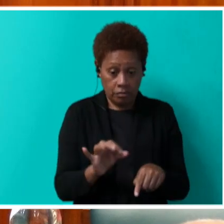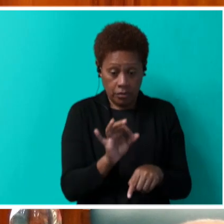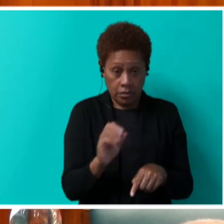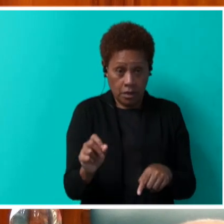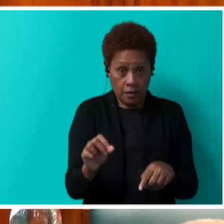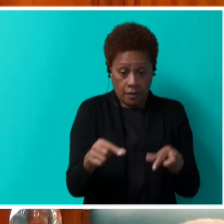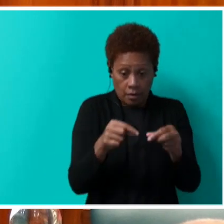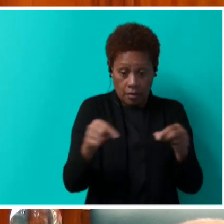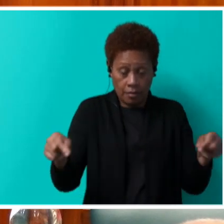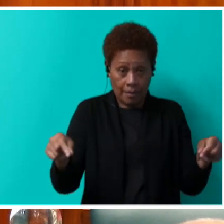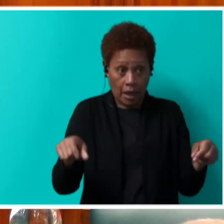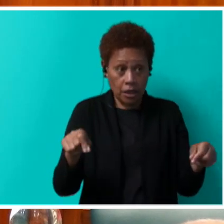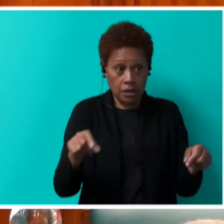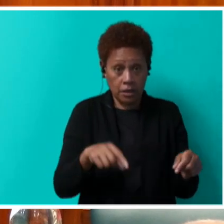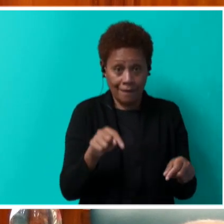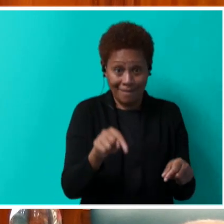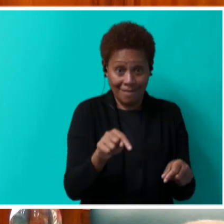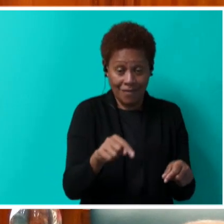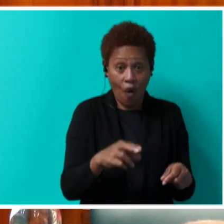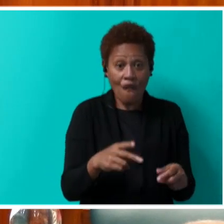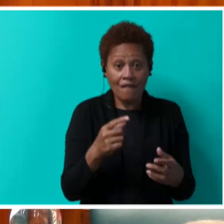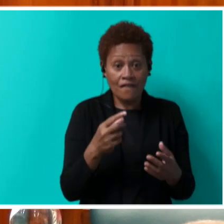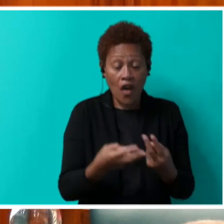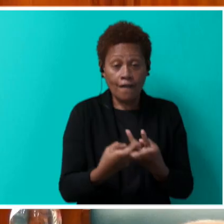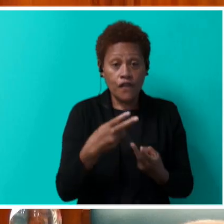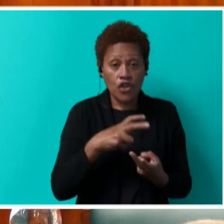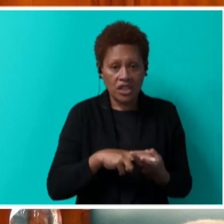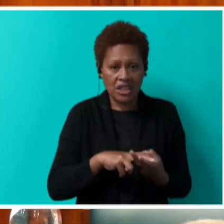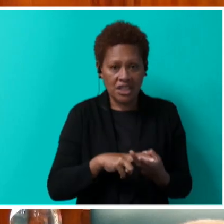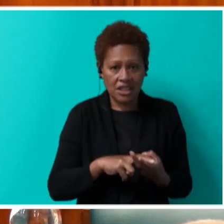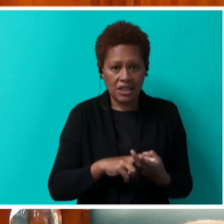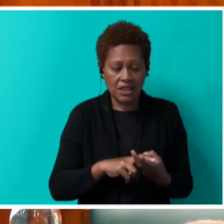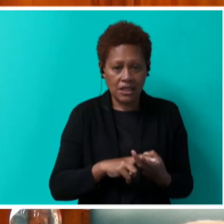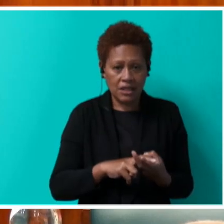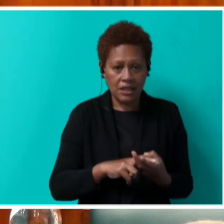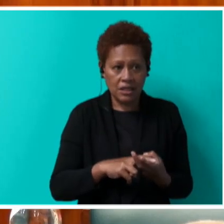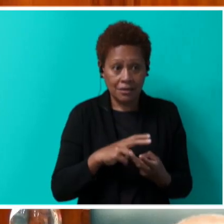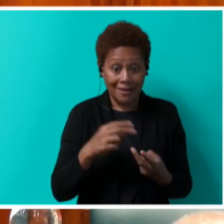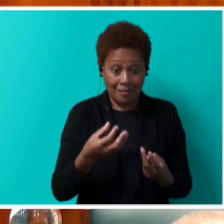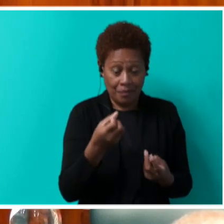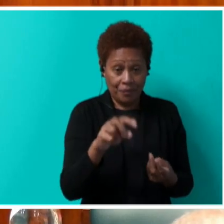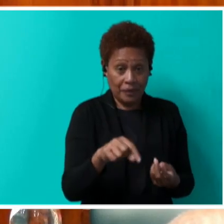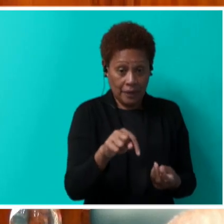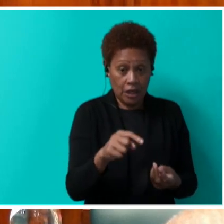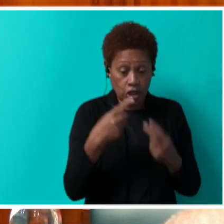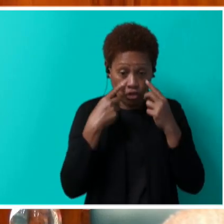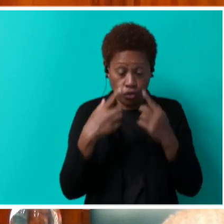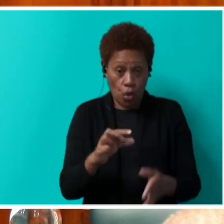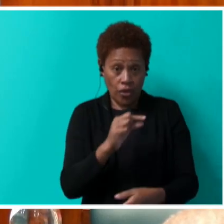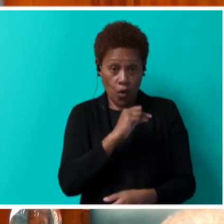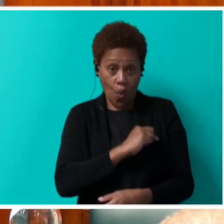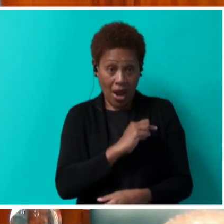solids content of fruits. Brick values are used as an indicator of crop quality, which is crucial